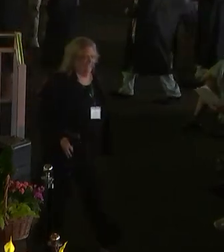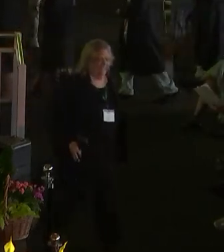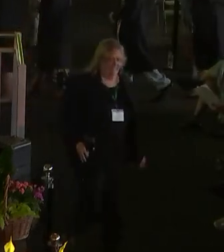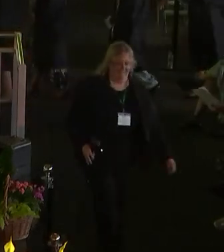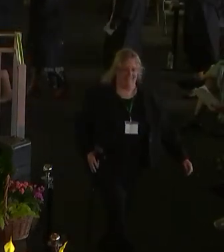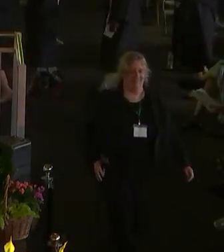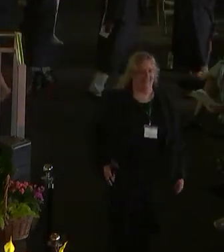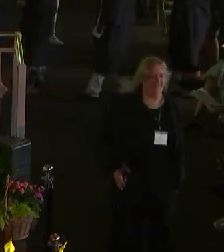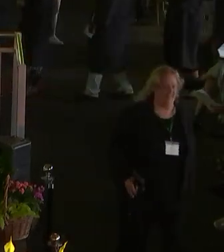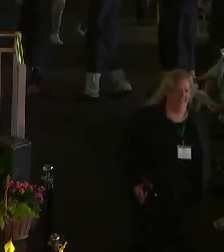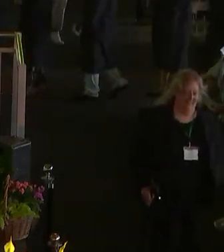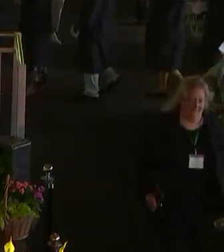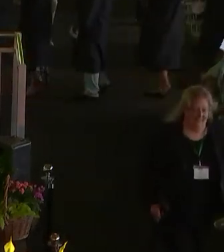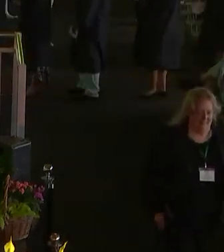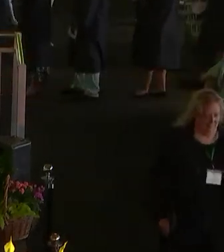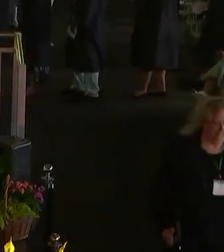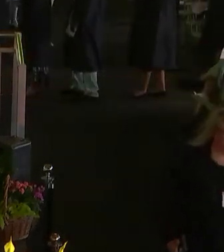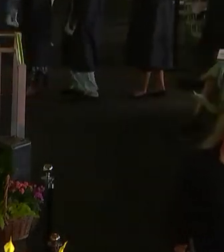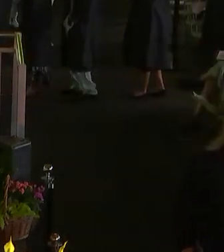Sage Venuti.